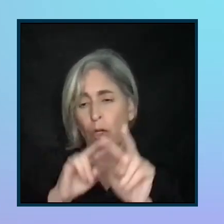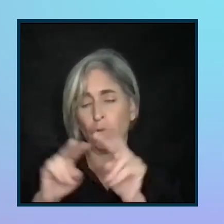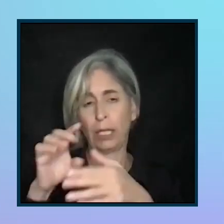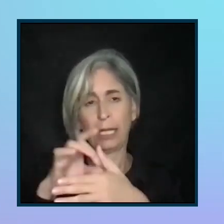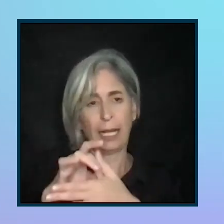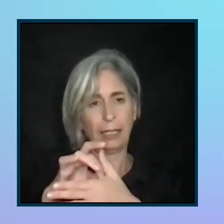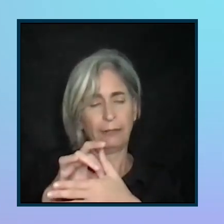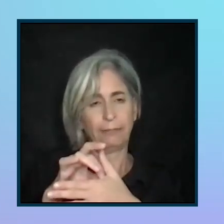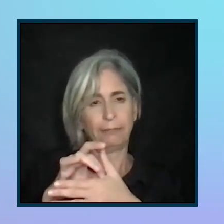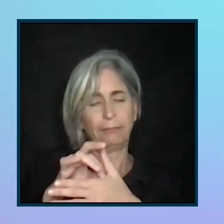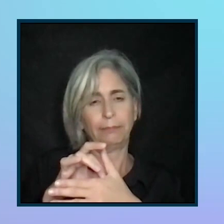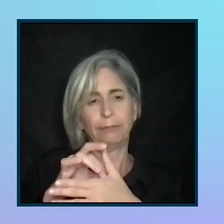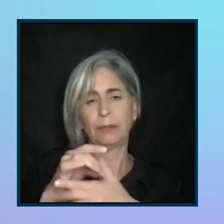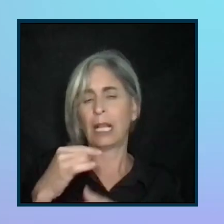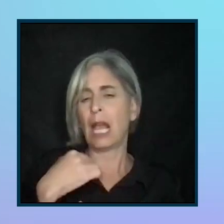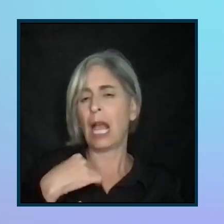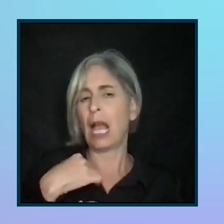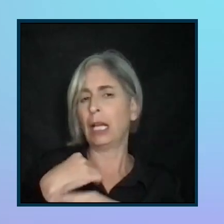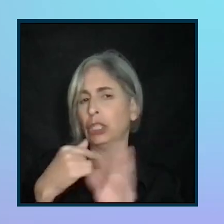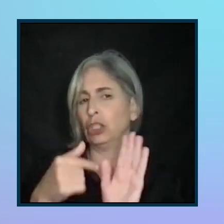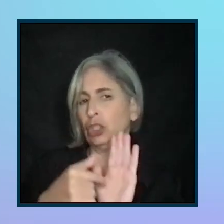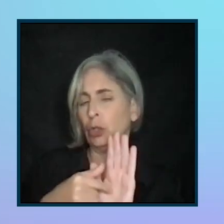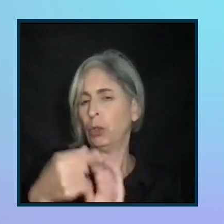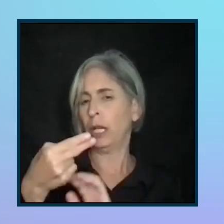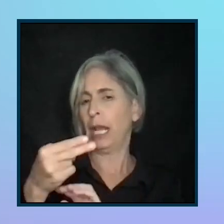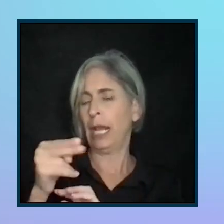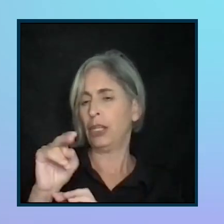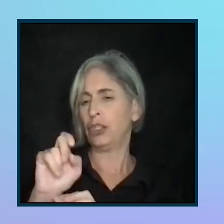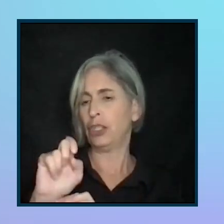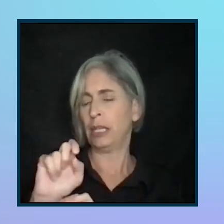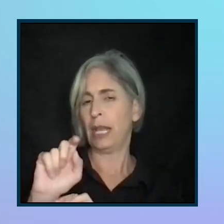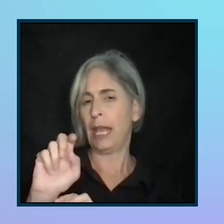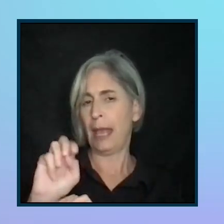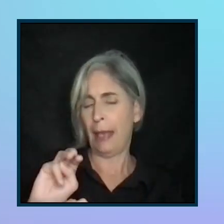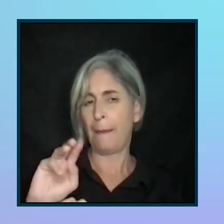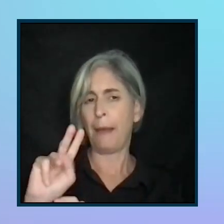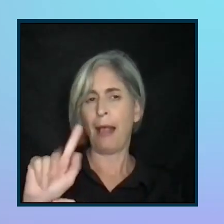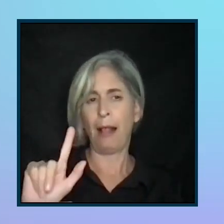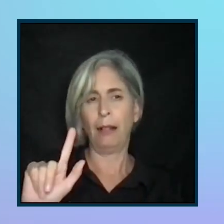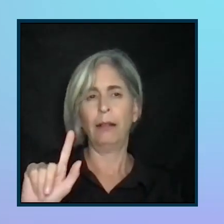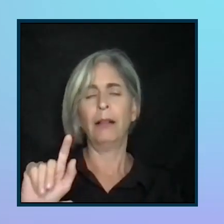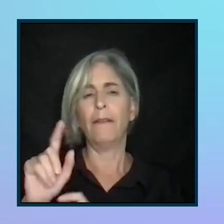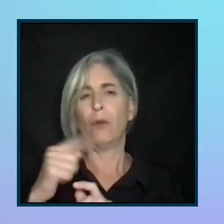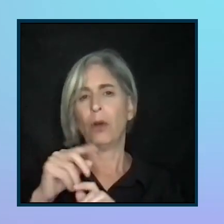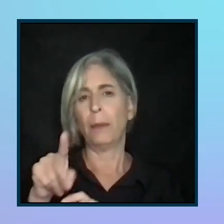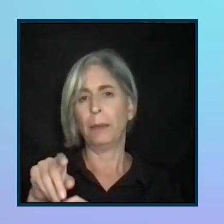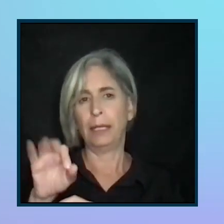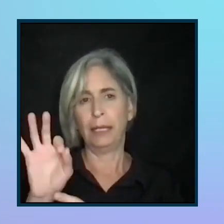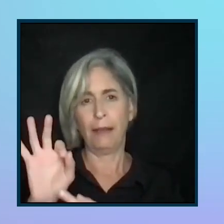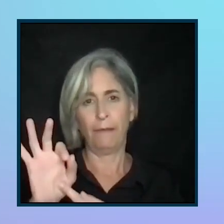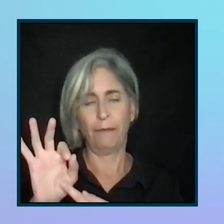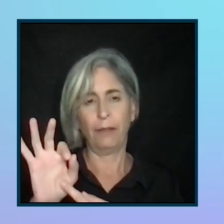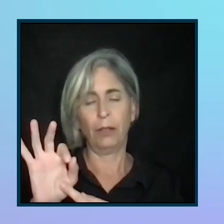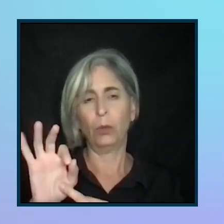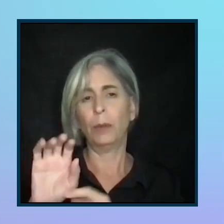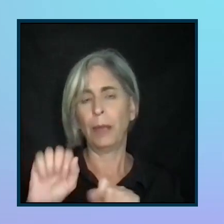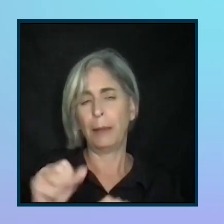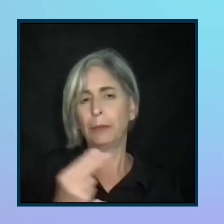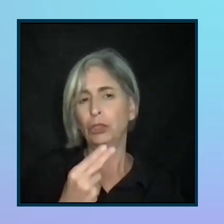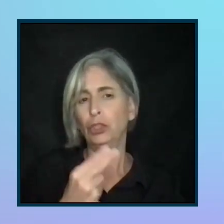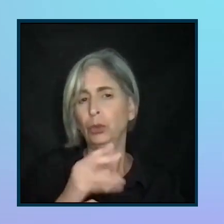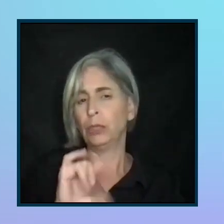content. I had showed you the XML export tool that we utilize for our PDFs. We're able to use that